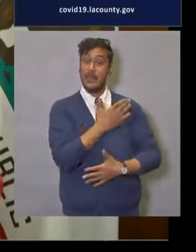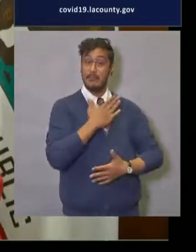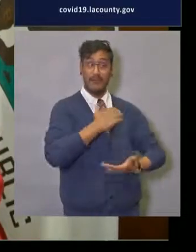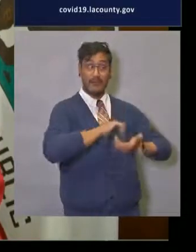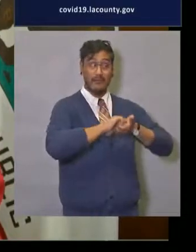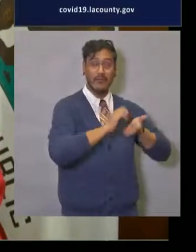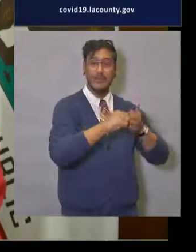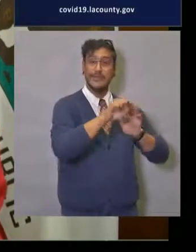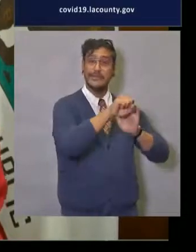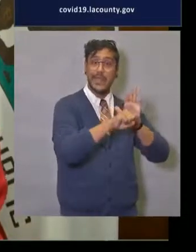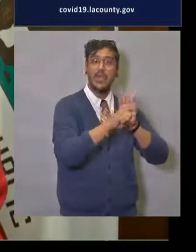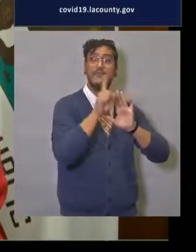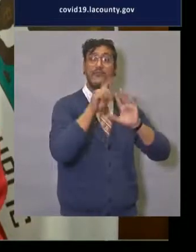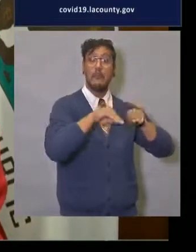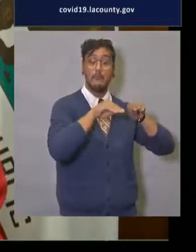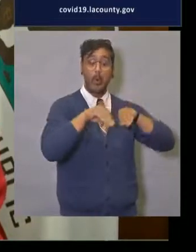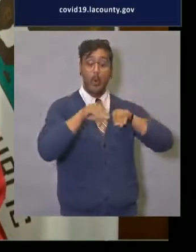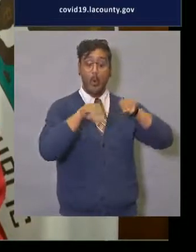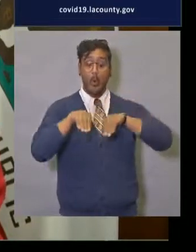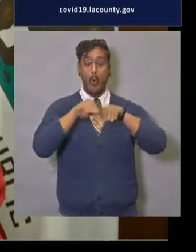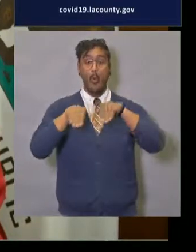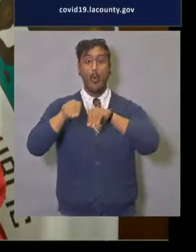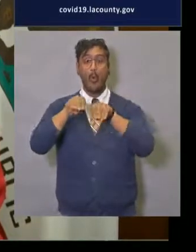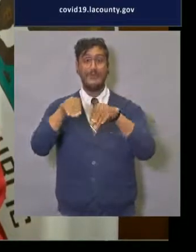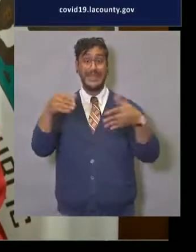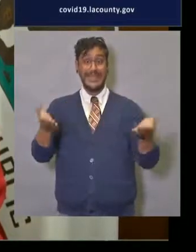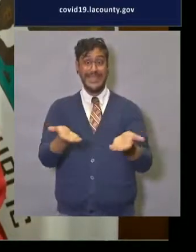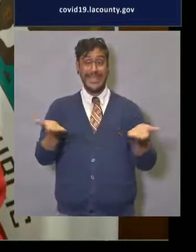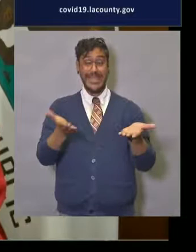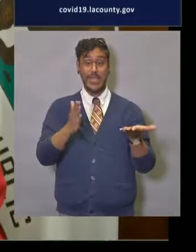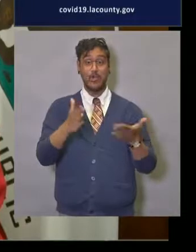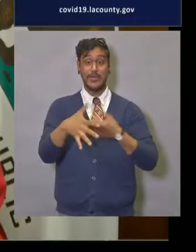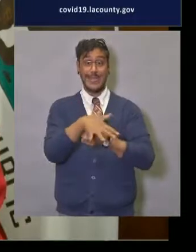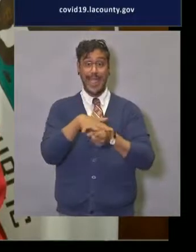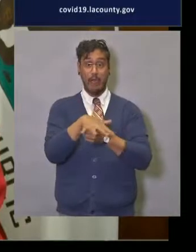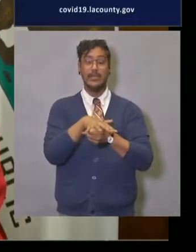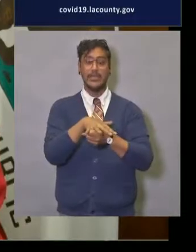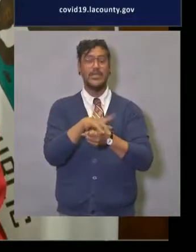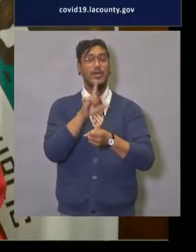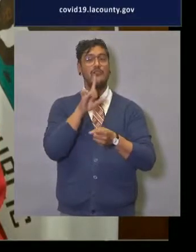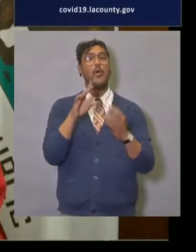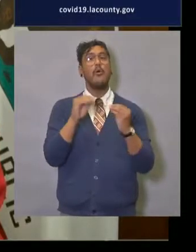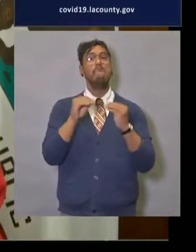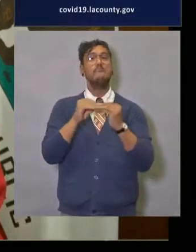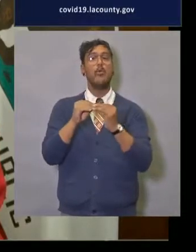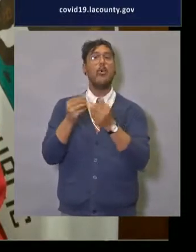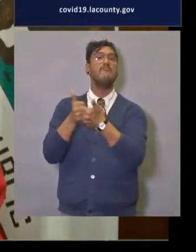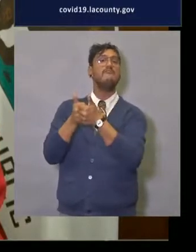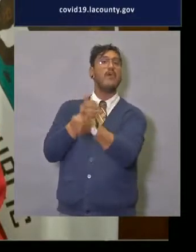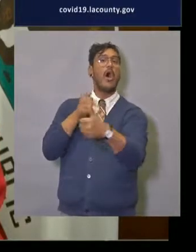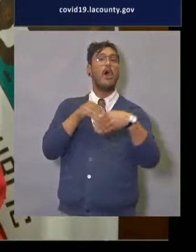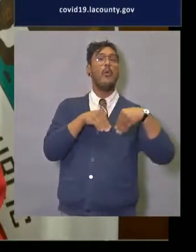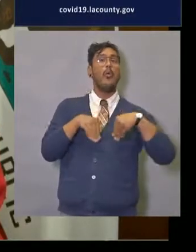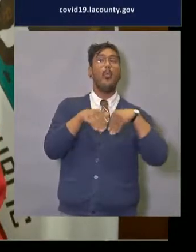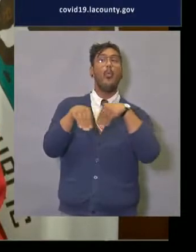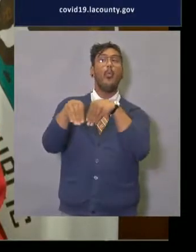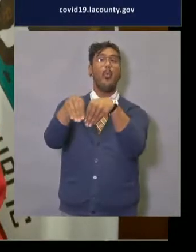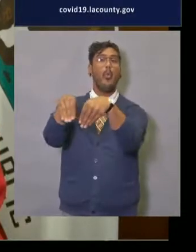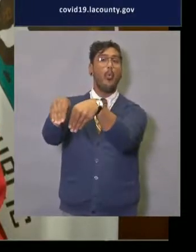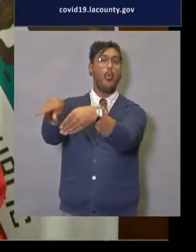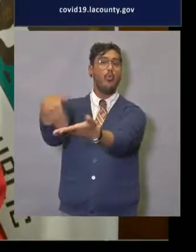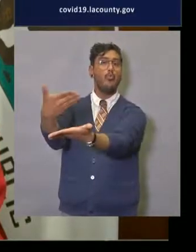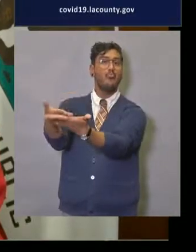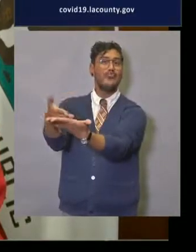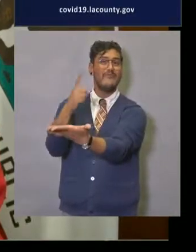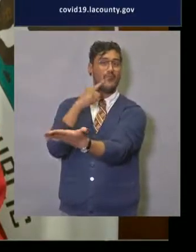get mobile vaccine sites here in the county to reach neighborhoods that need the vaccine the most. I'll also be